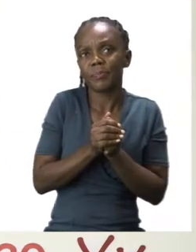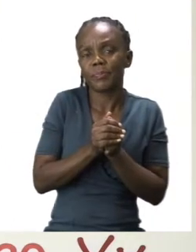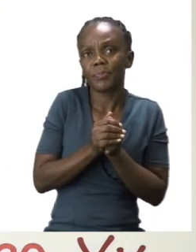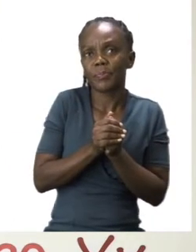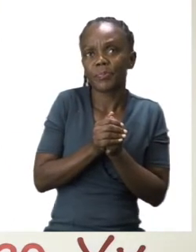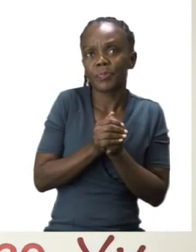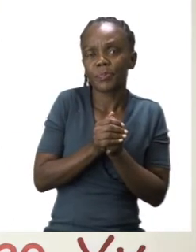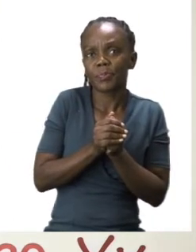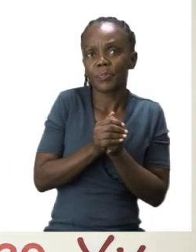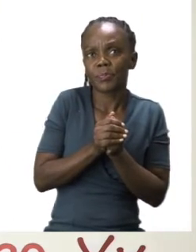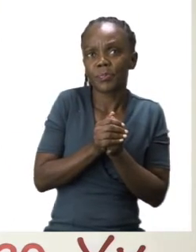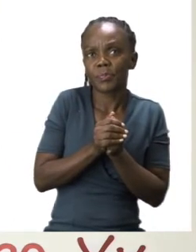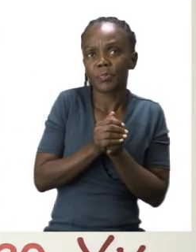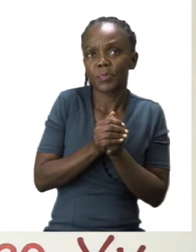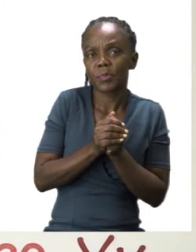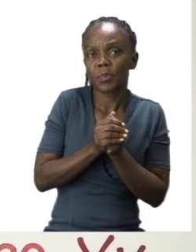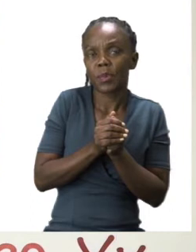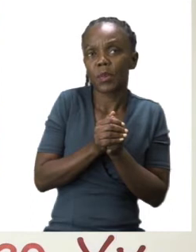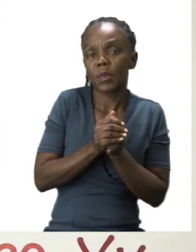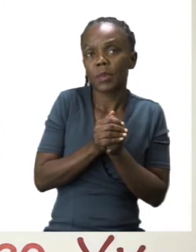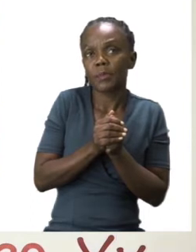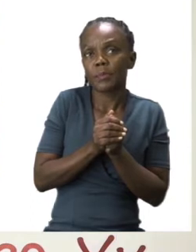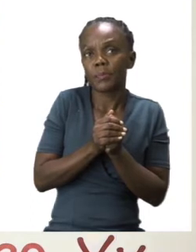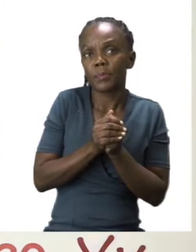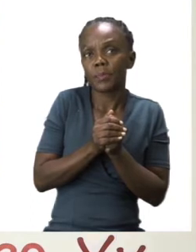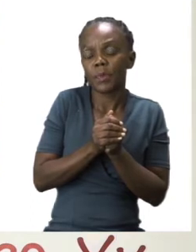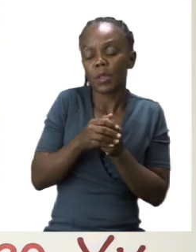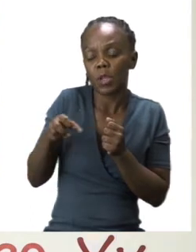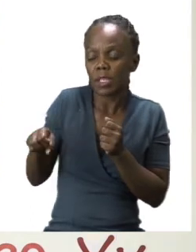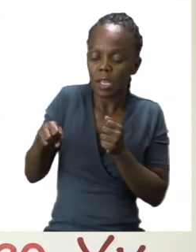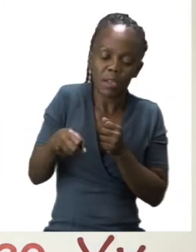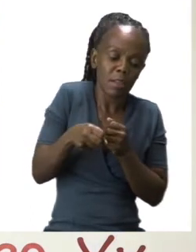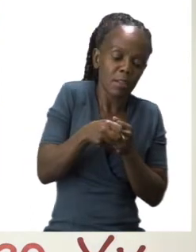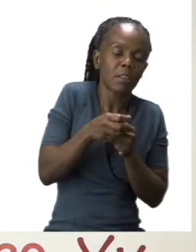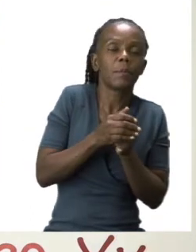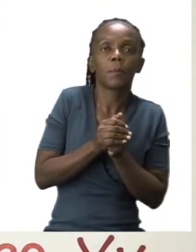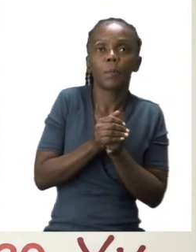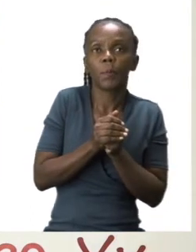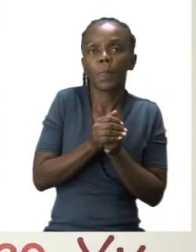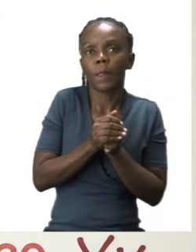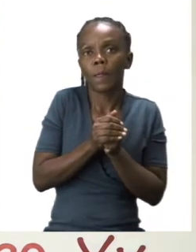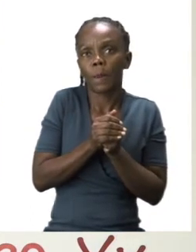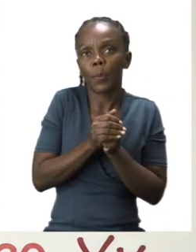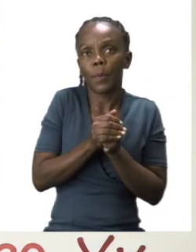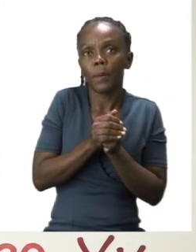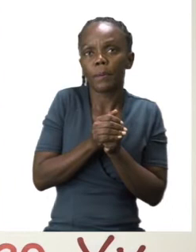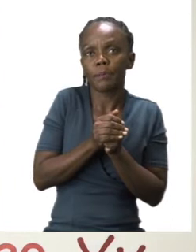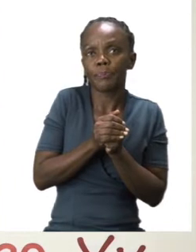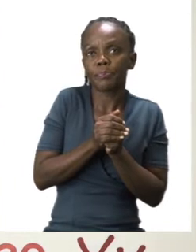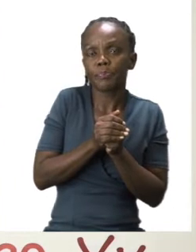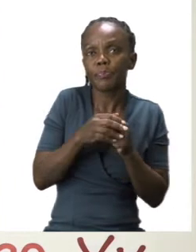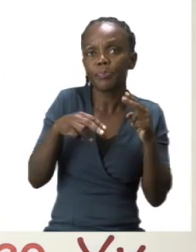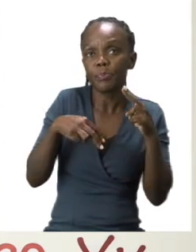you can have it outside and take it with you. Let's now move on to